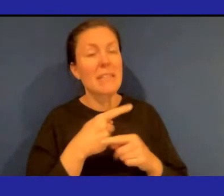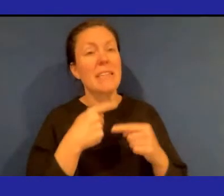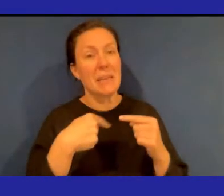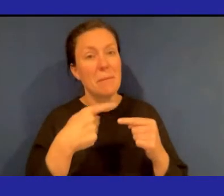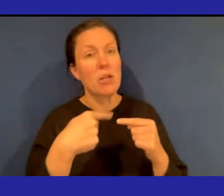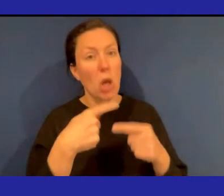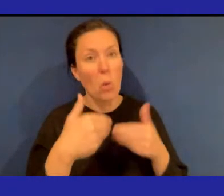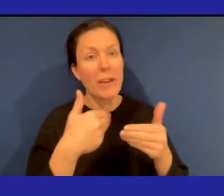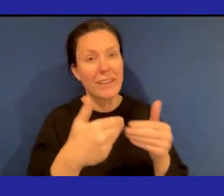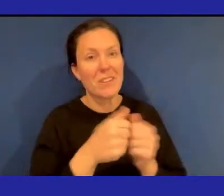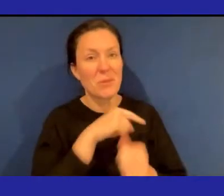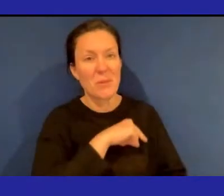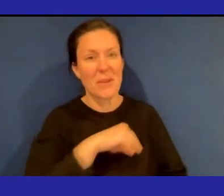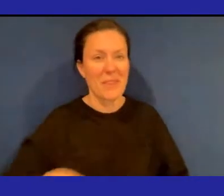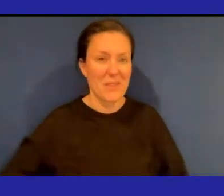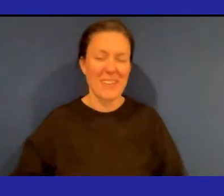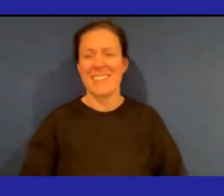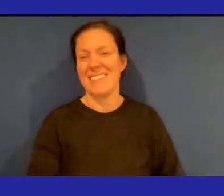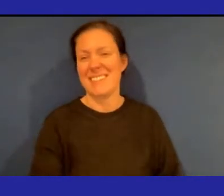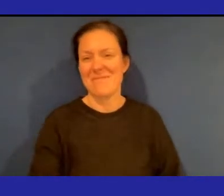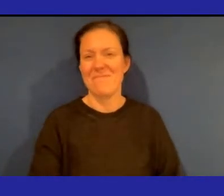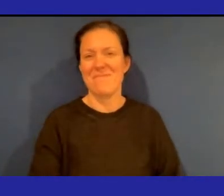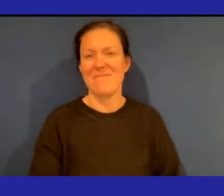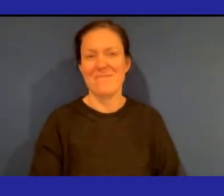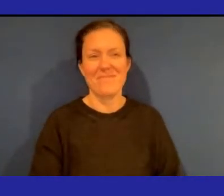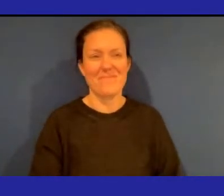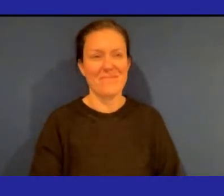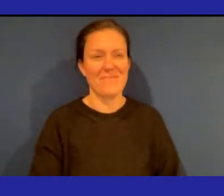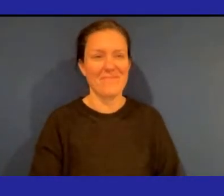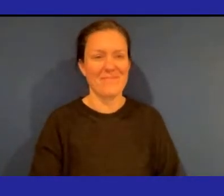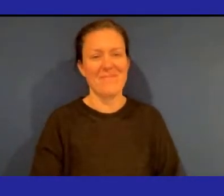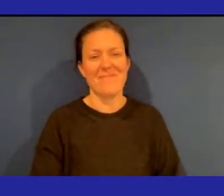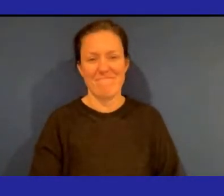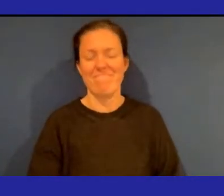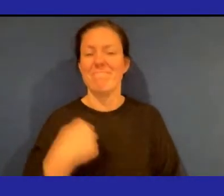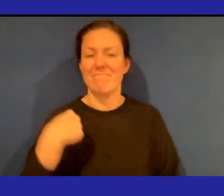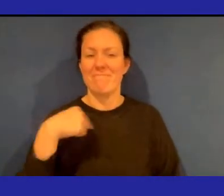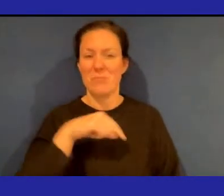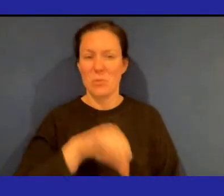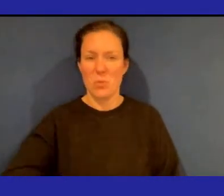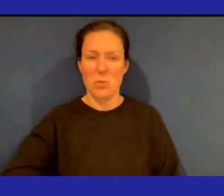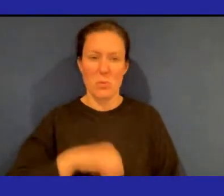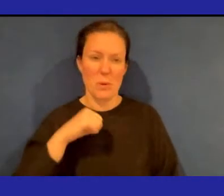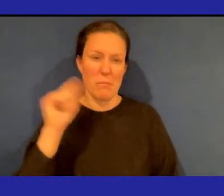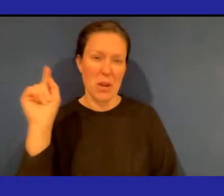I'm trying. Okay. We're proud.